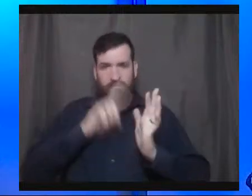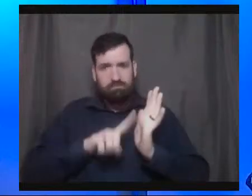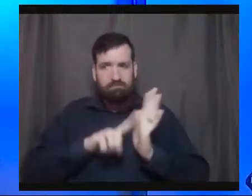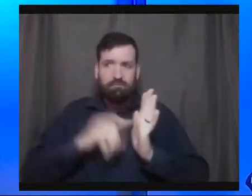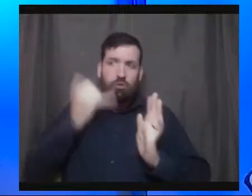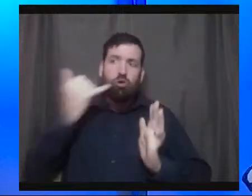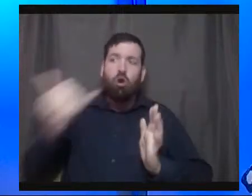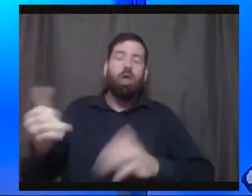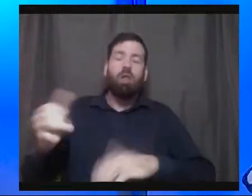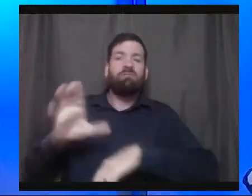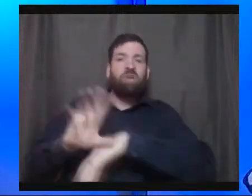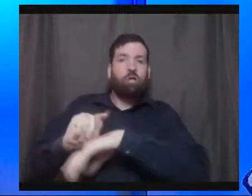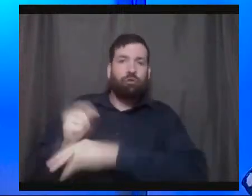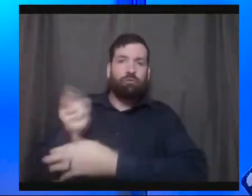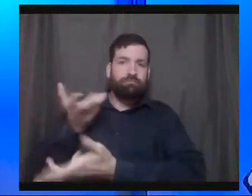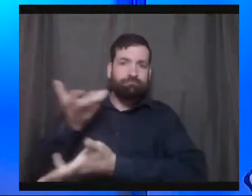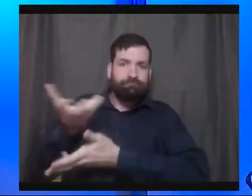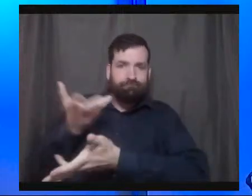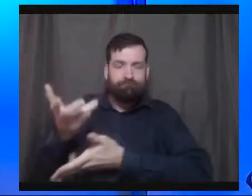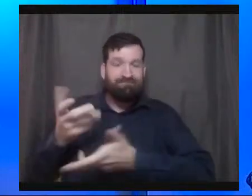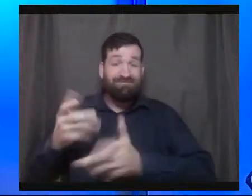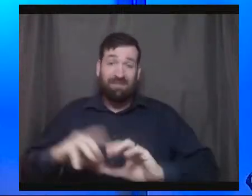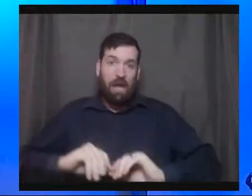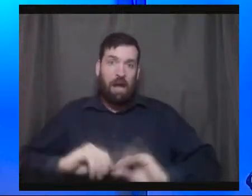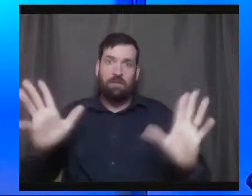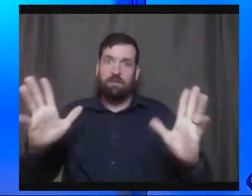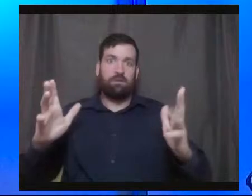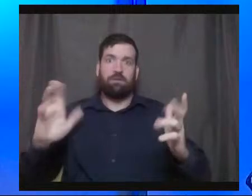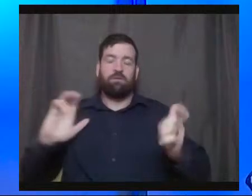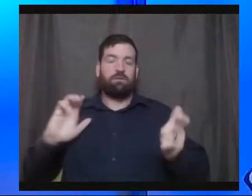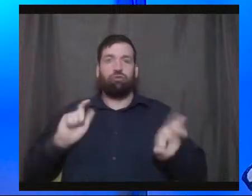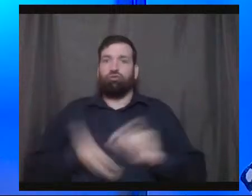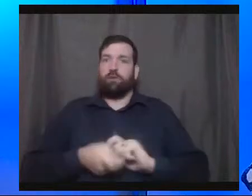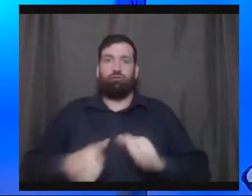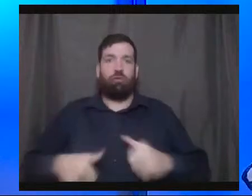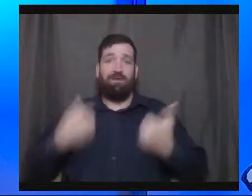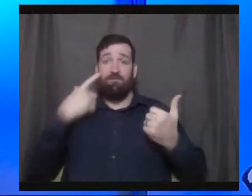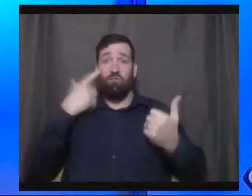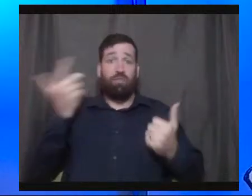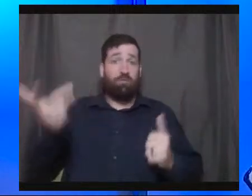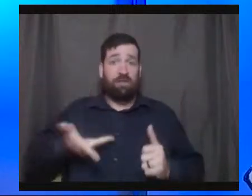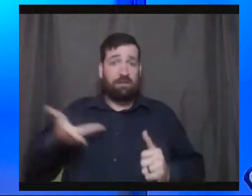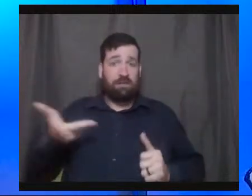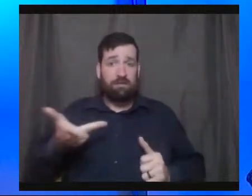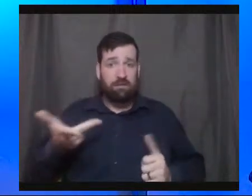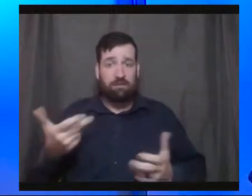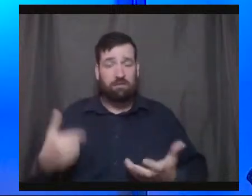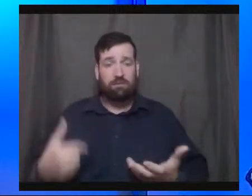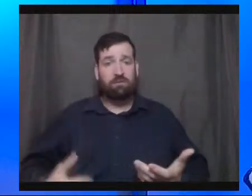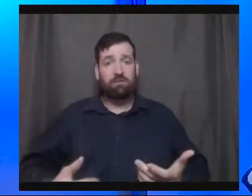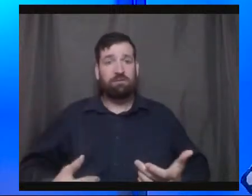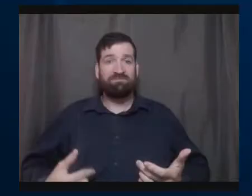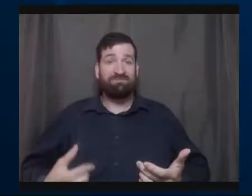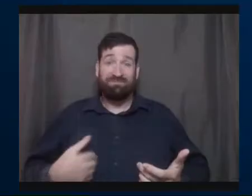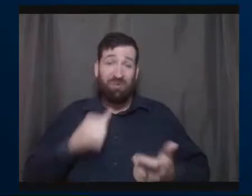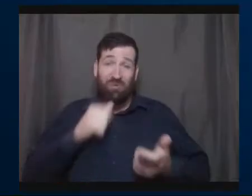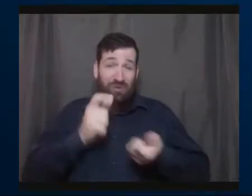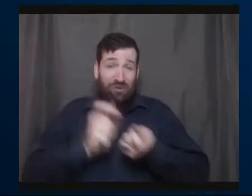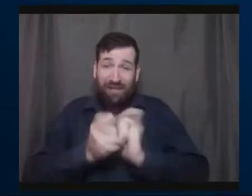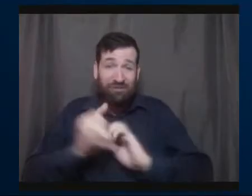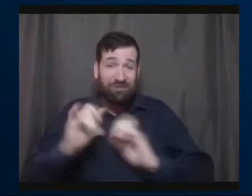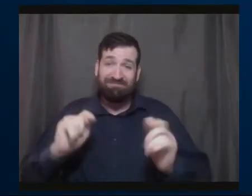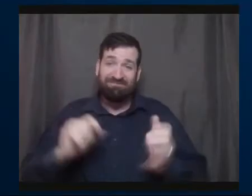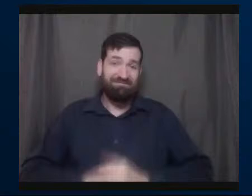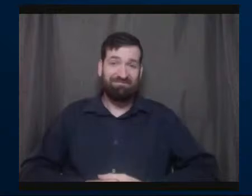consult. It has obviously been life-changing for all three of us, and I wouldn't change the world for it.